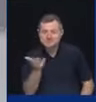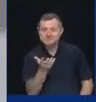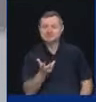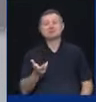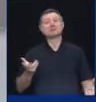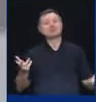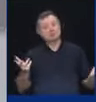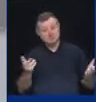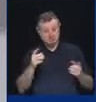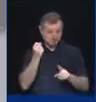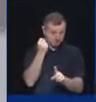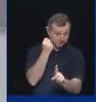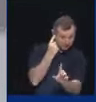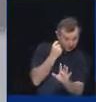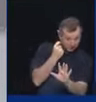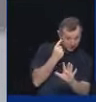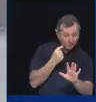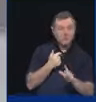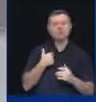But then reality set in.